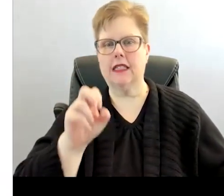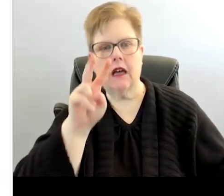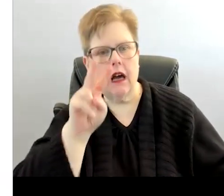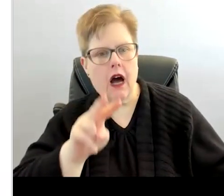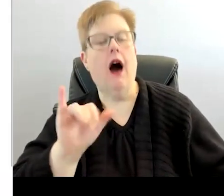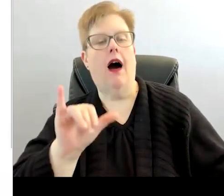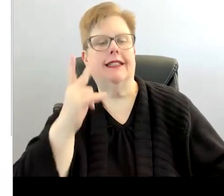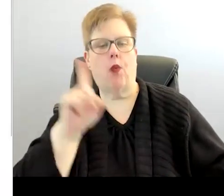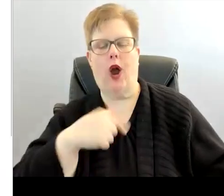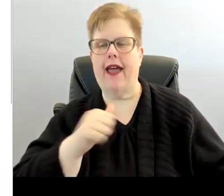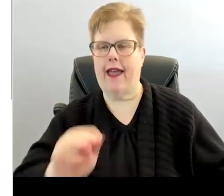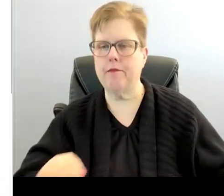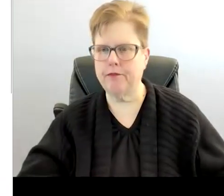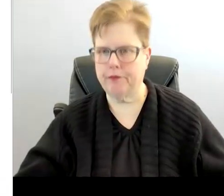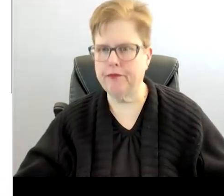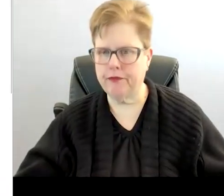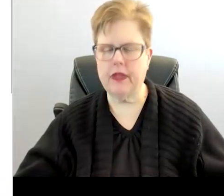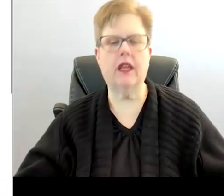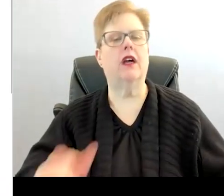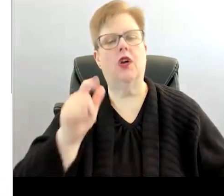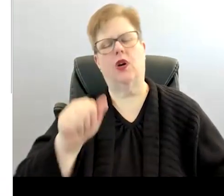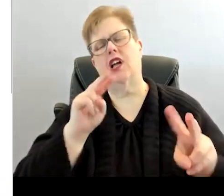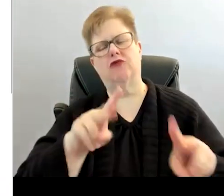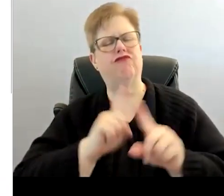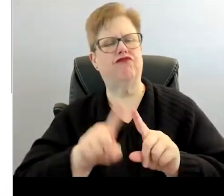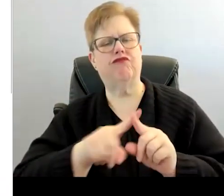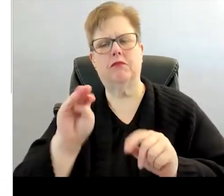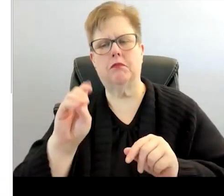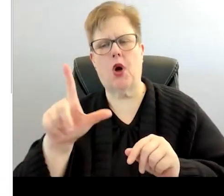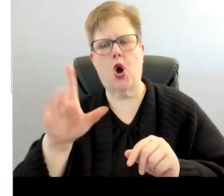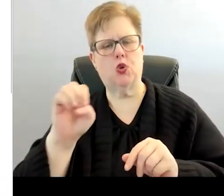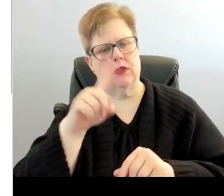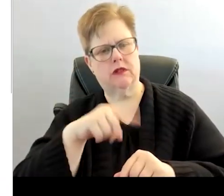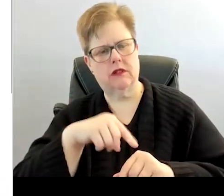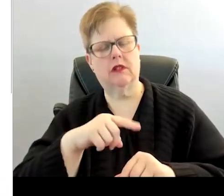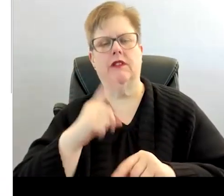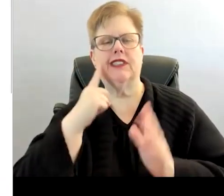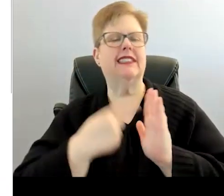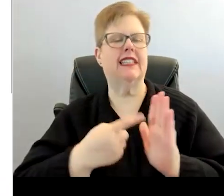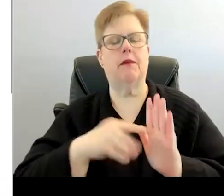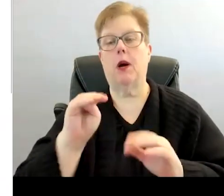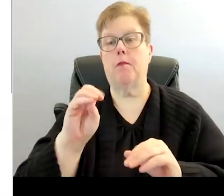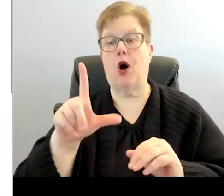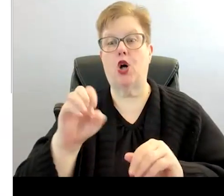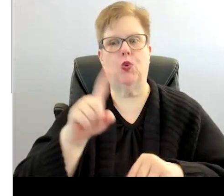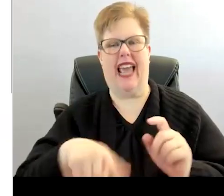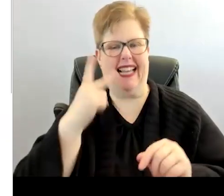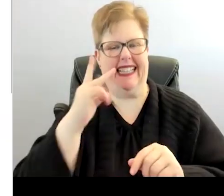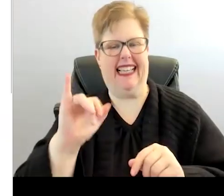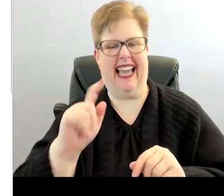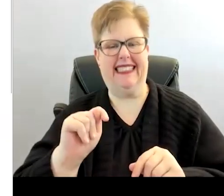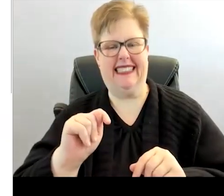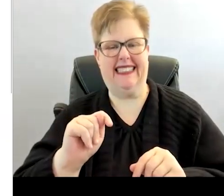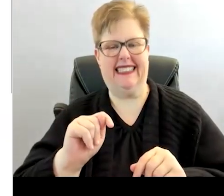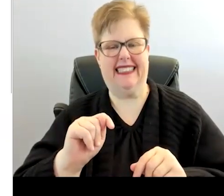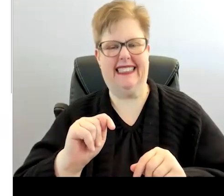are. You can navigate the different modules over here. This is an example. So this is the module you can't see yet, begins